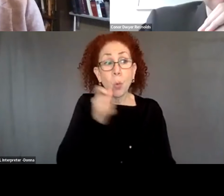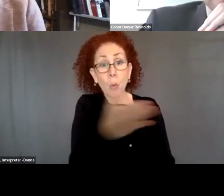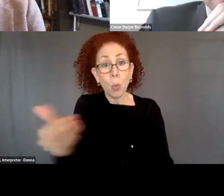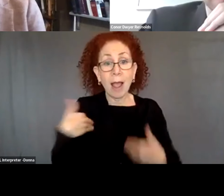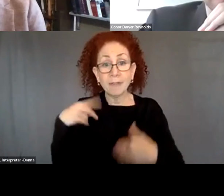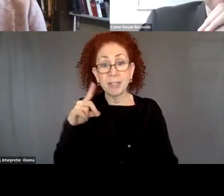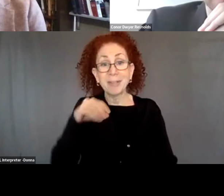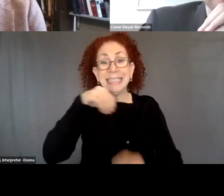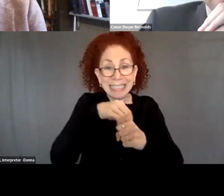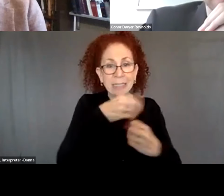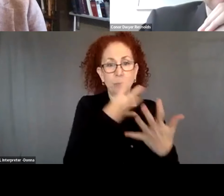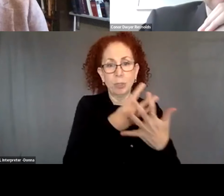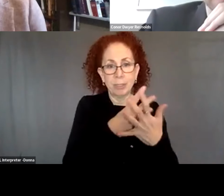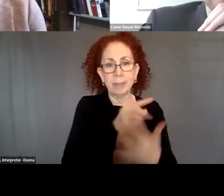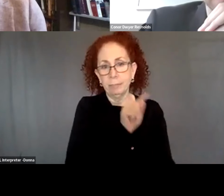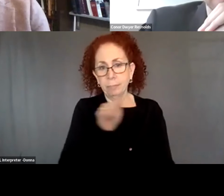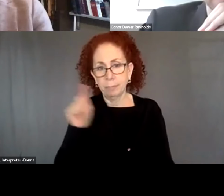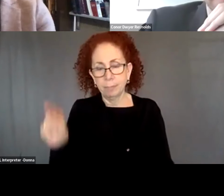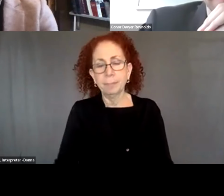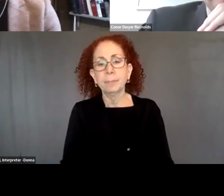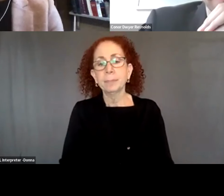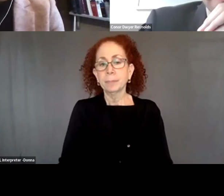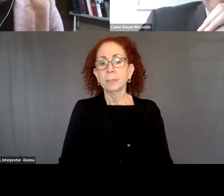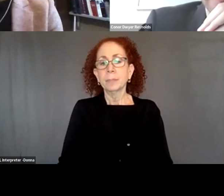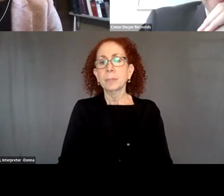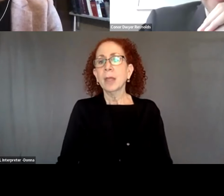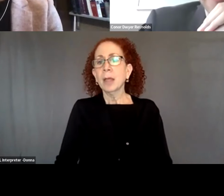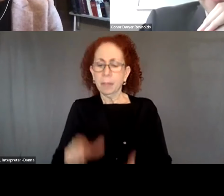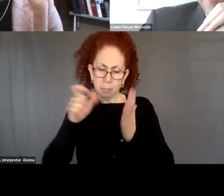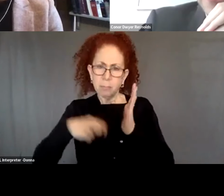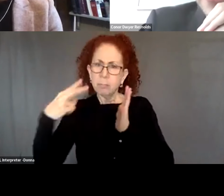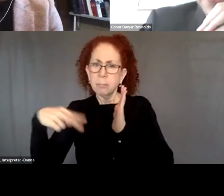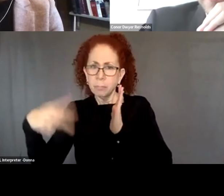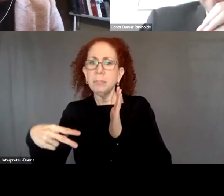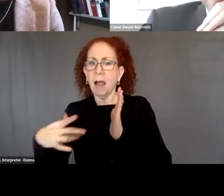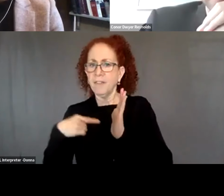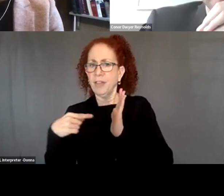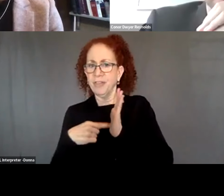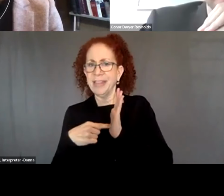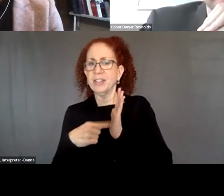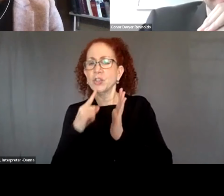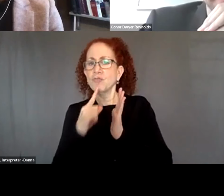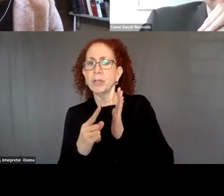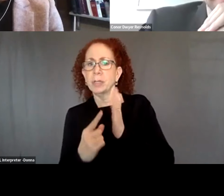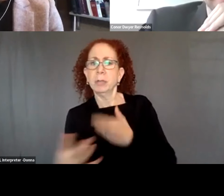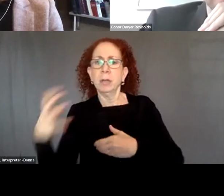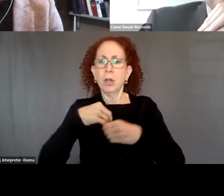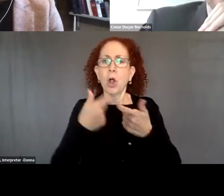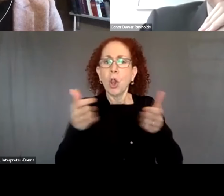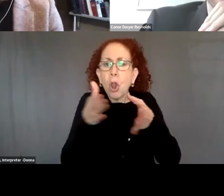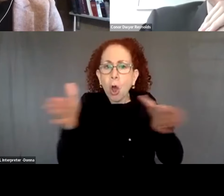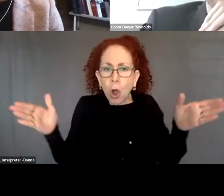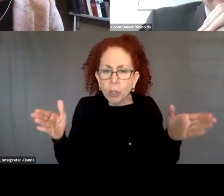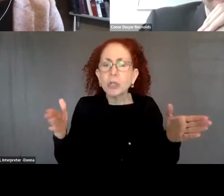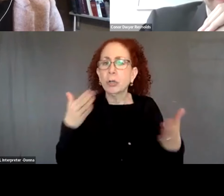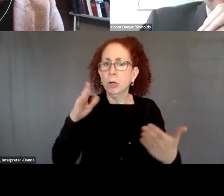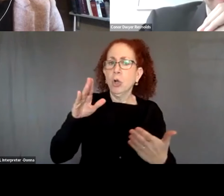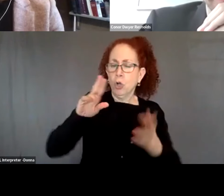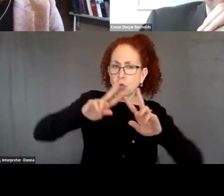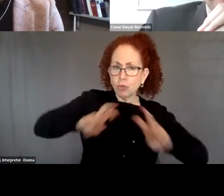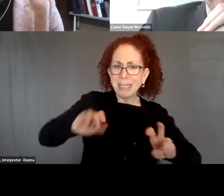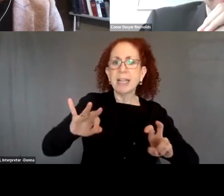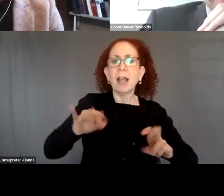in prisons and jails. I see this recent literature as situated among a larger and more well-known critique of mass incarceration